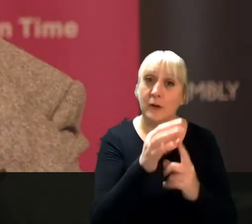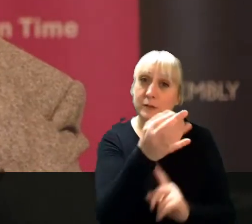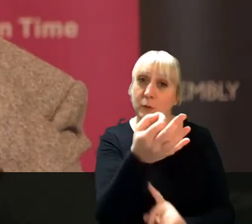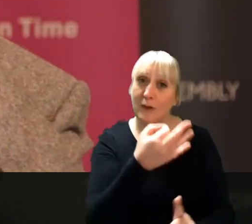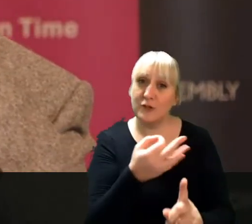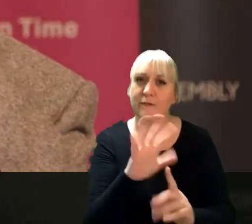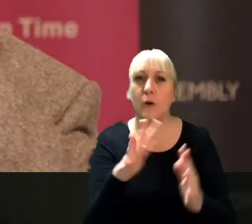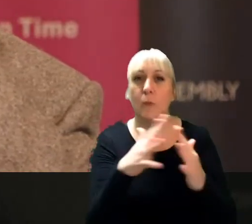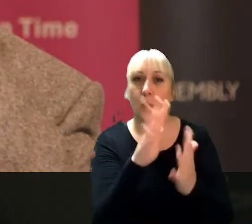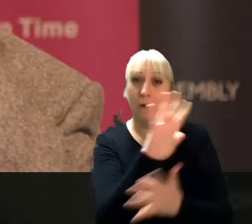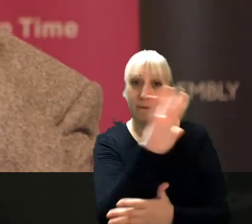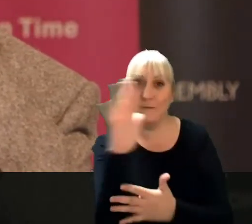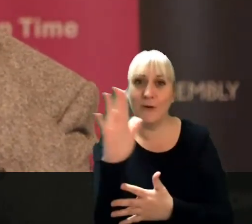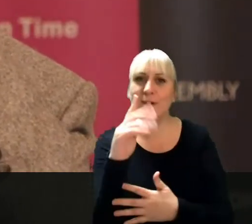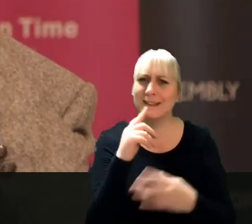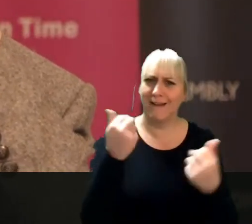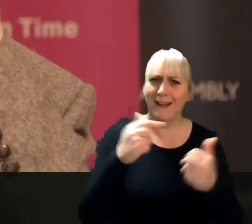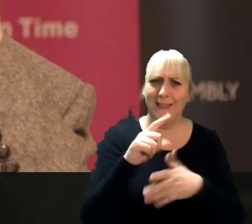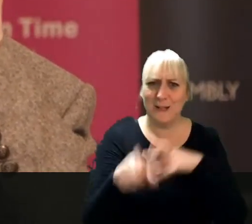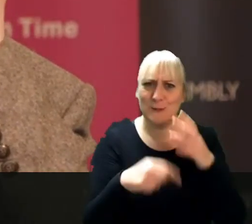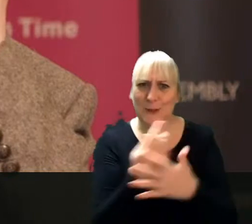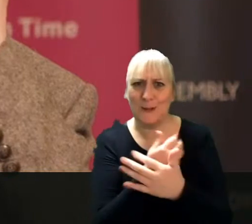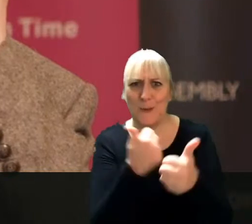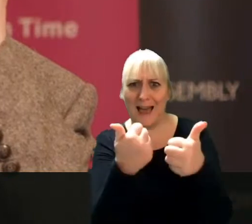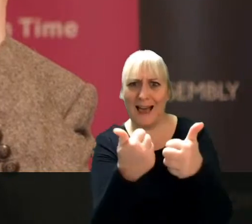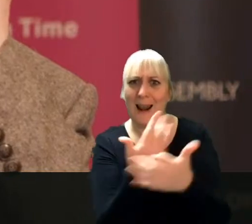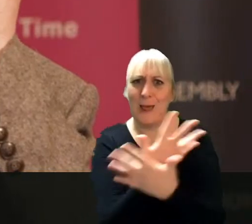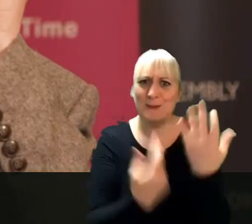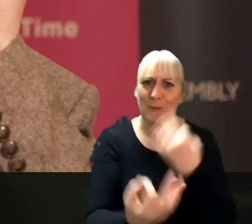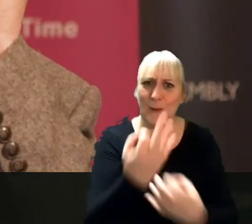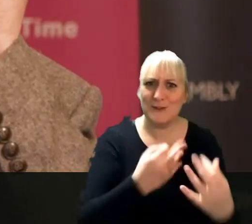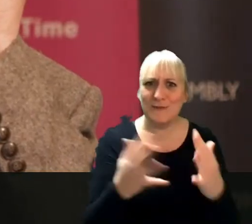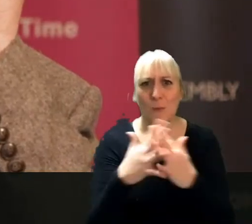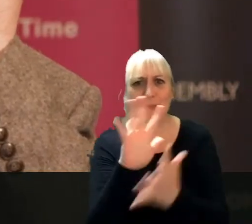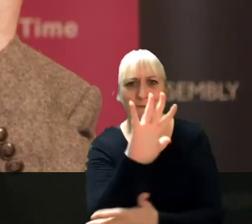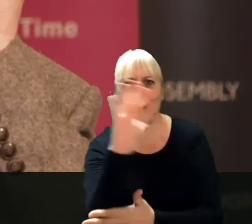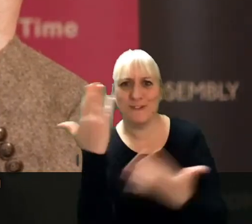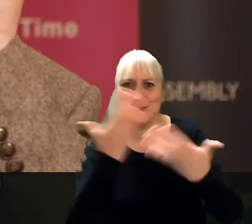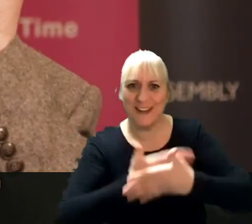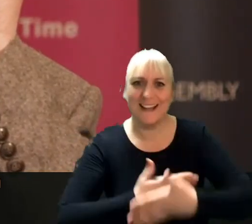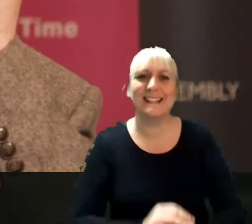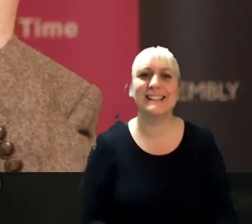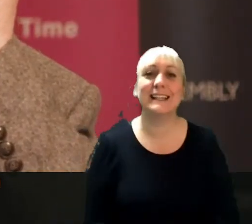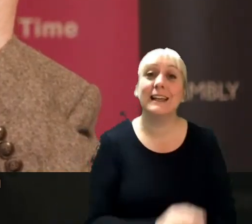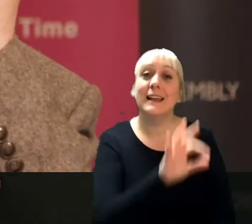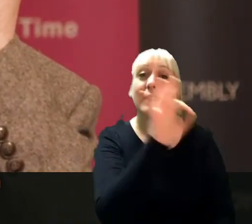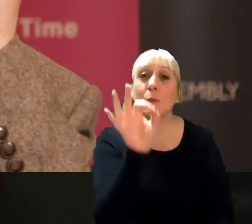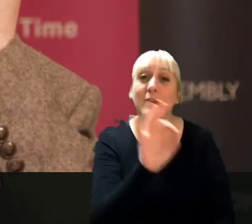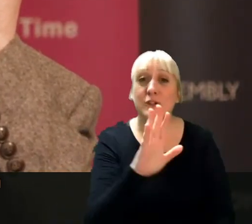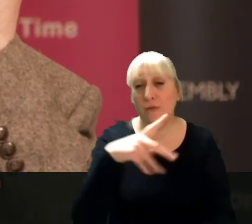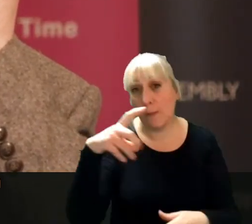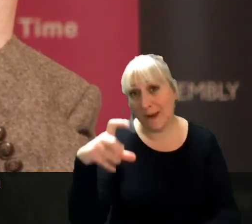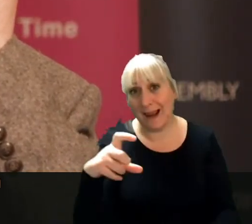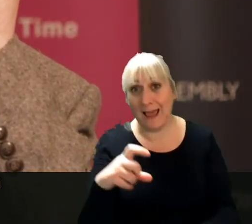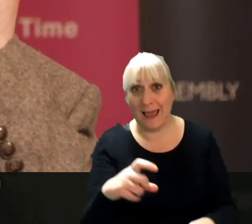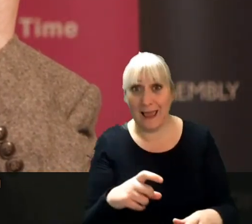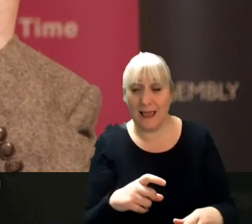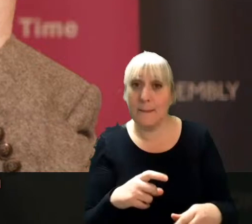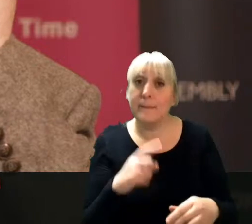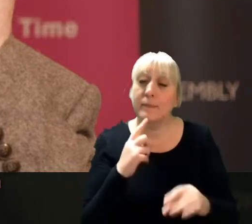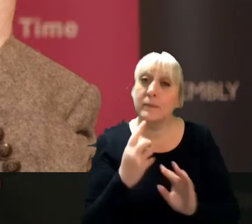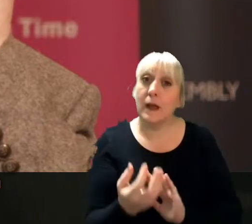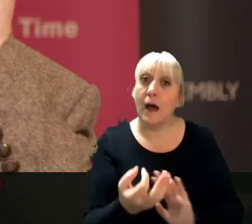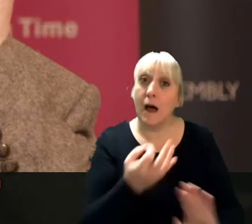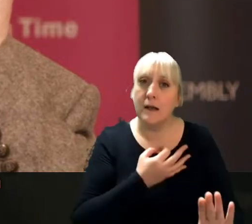extremely well, coming up with questions tonight. The question is from Claire Wiz, who says, Waltham